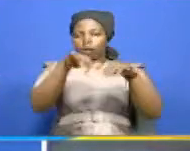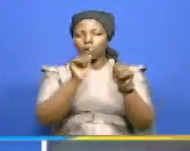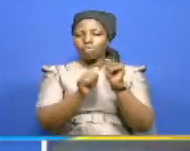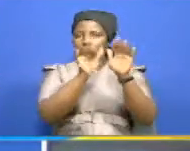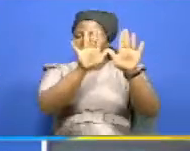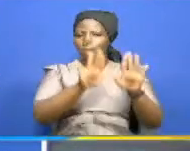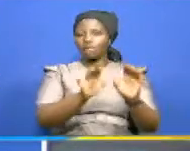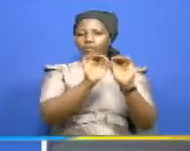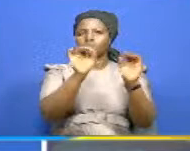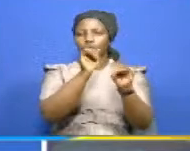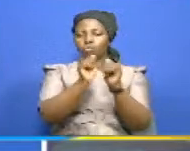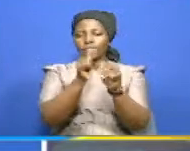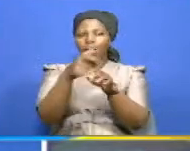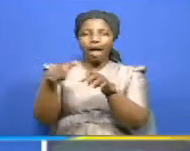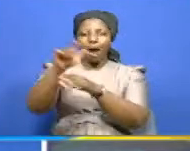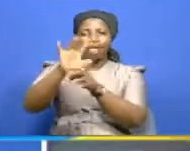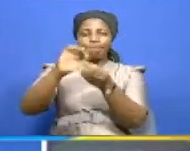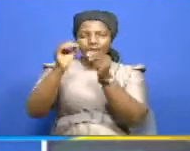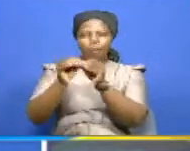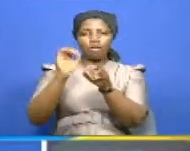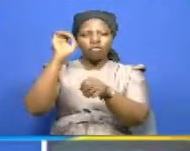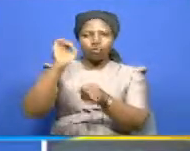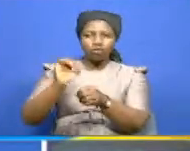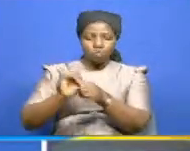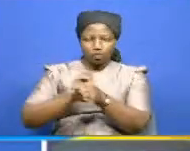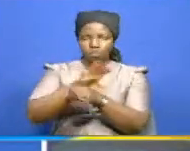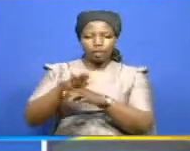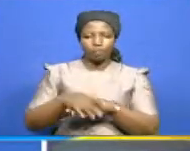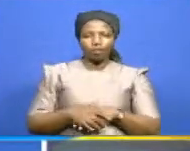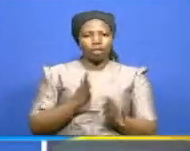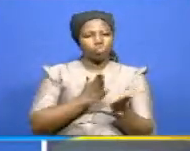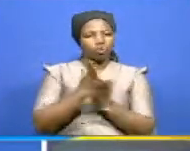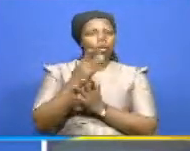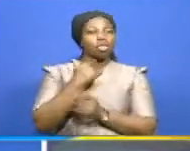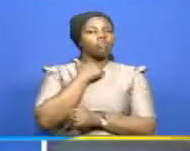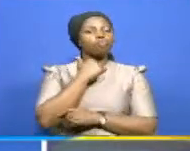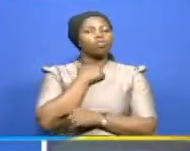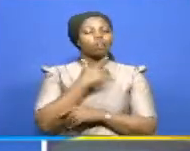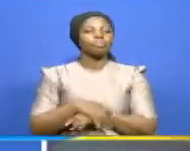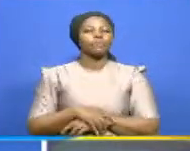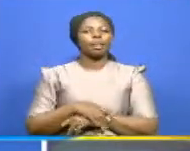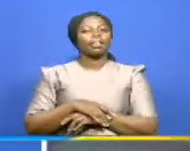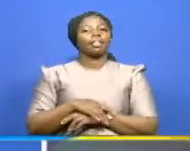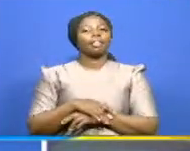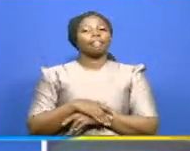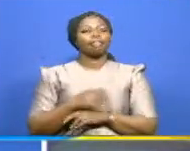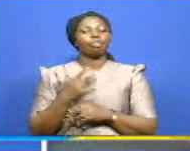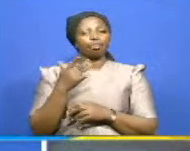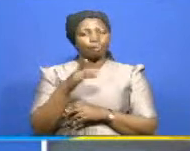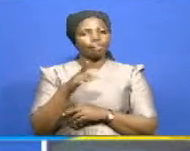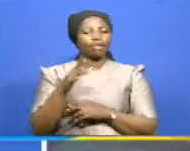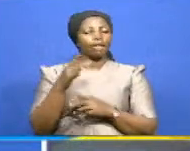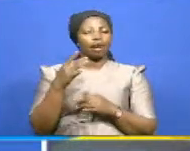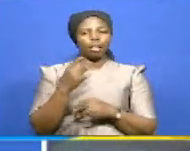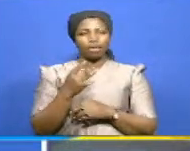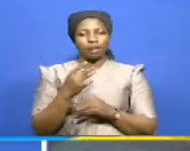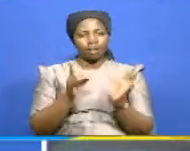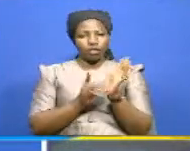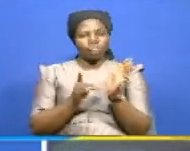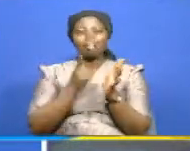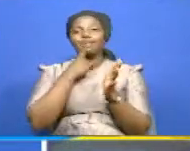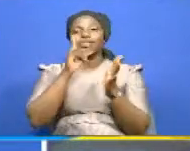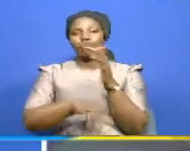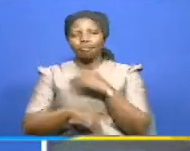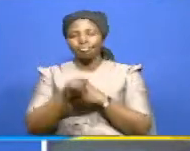COVID-19 infections. Through the Kenya Union of Clinical Officers, the medics claimed political rallies have turned death traps to many